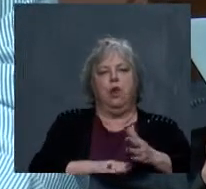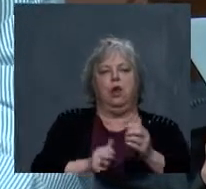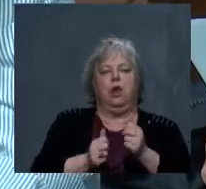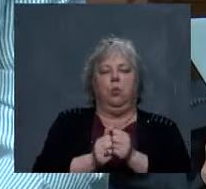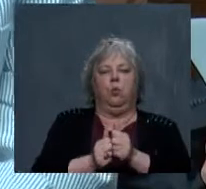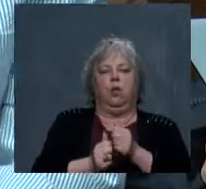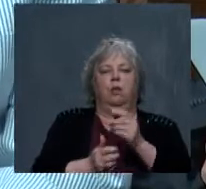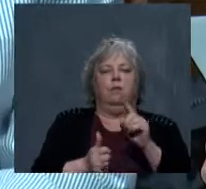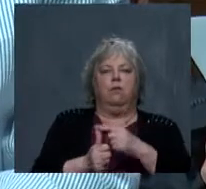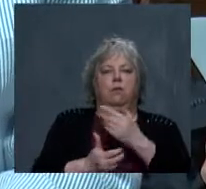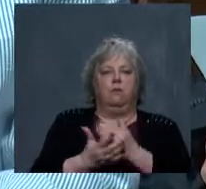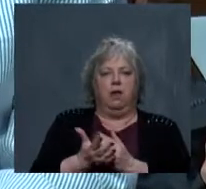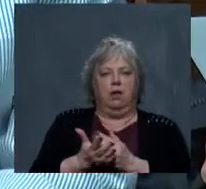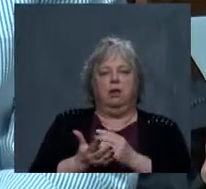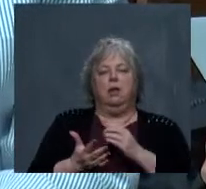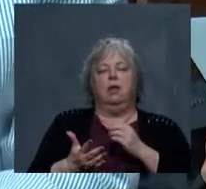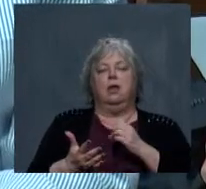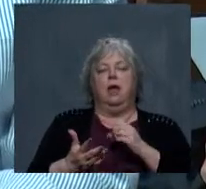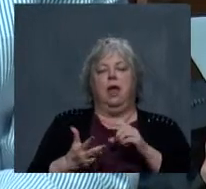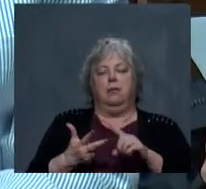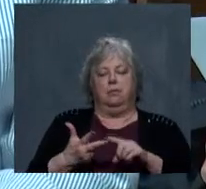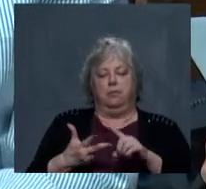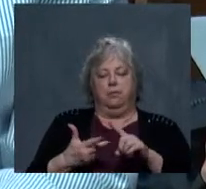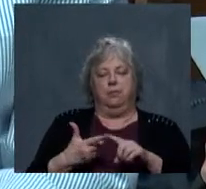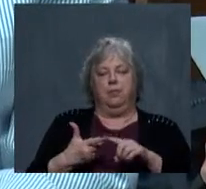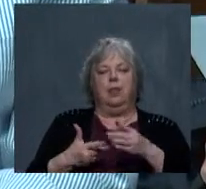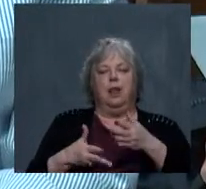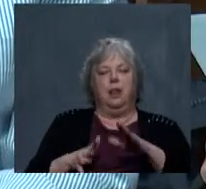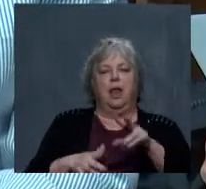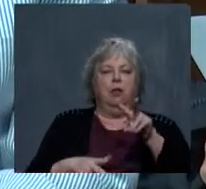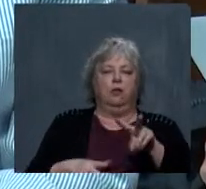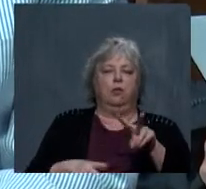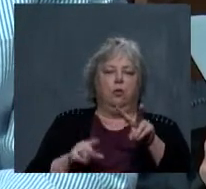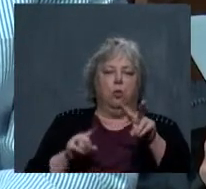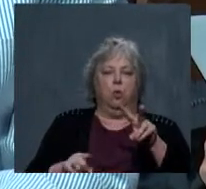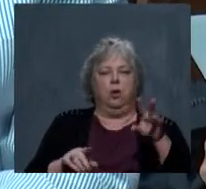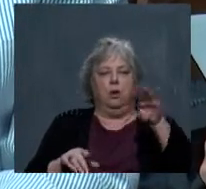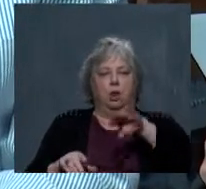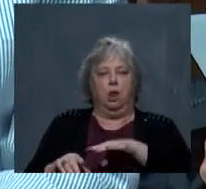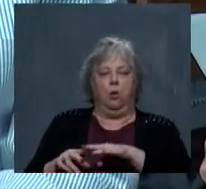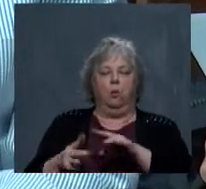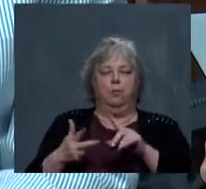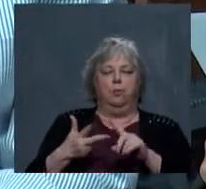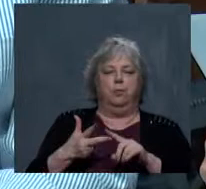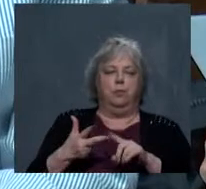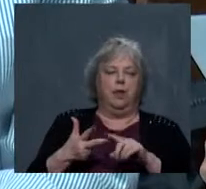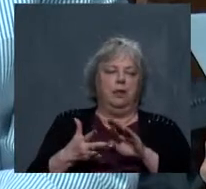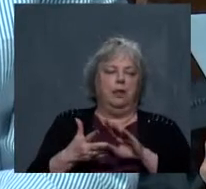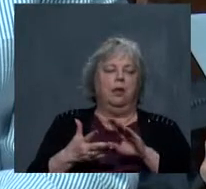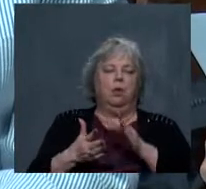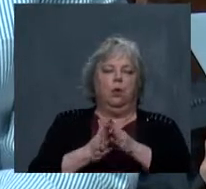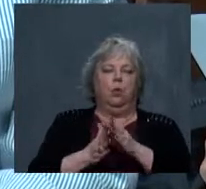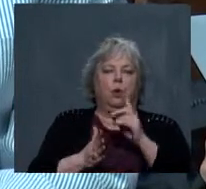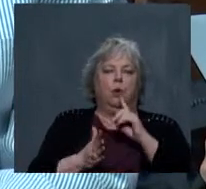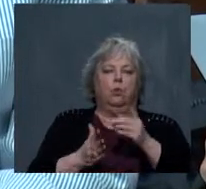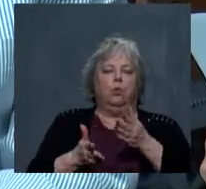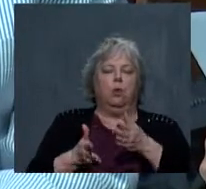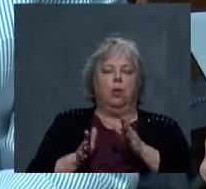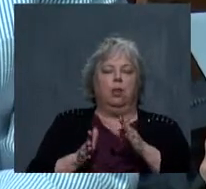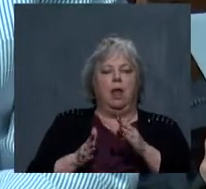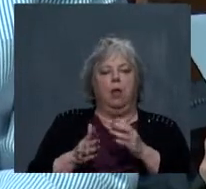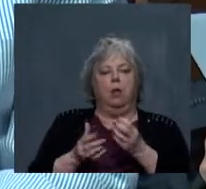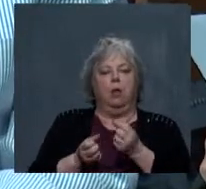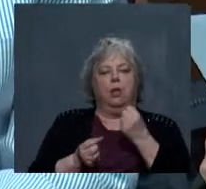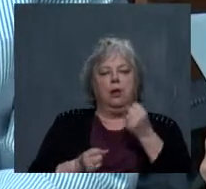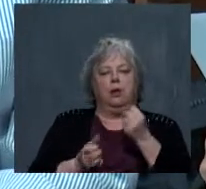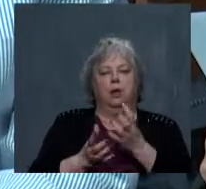phase. Staff recommends approval of the variance request to allow the 2-to-1 slope. Staff recommends approval of the variance request to allow the detention pond to exceed